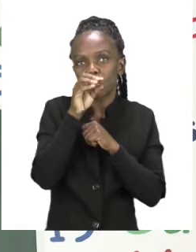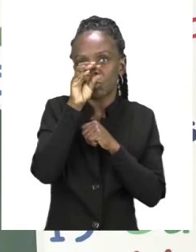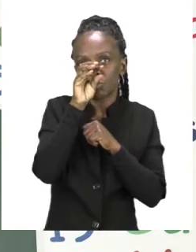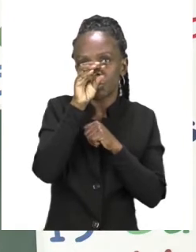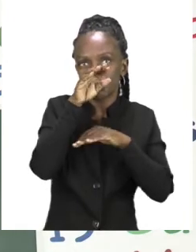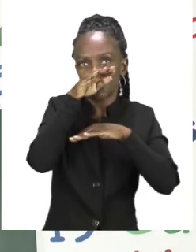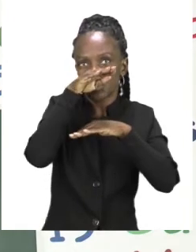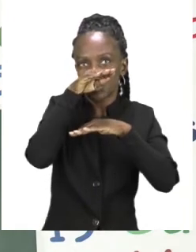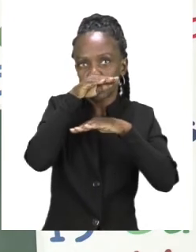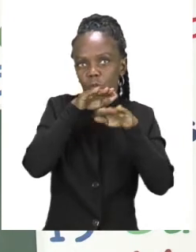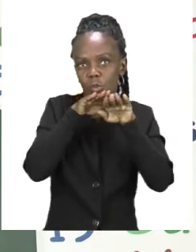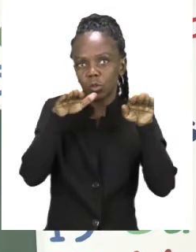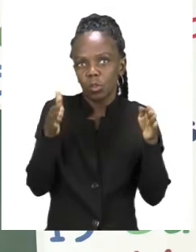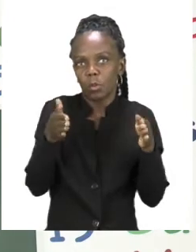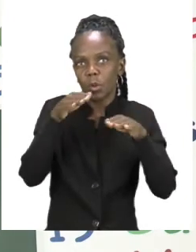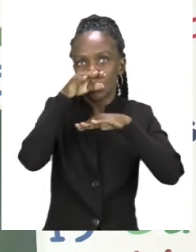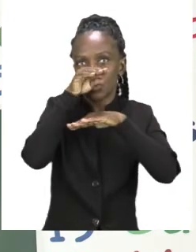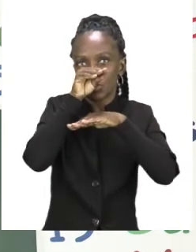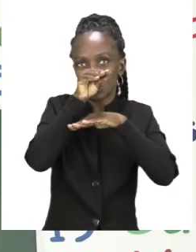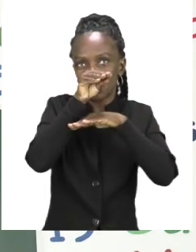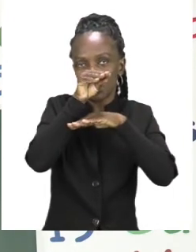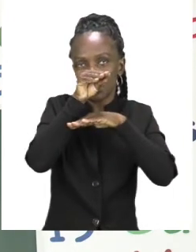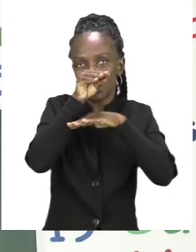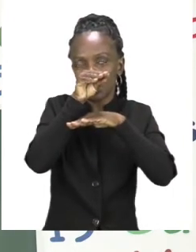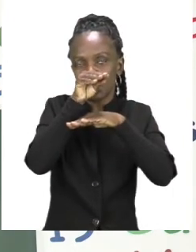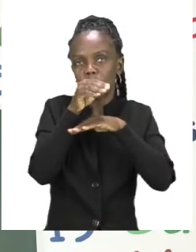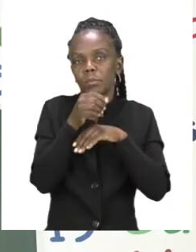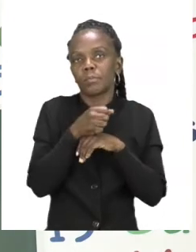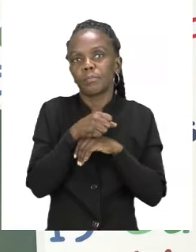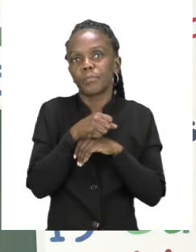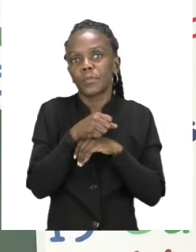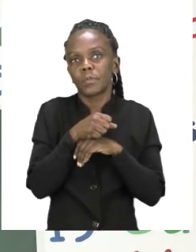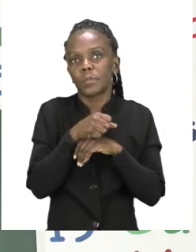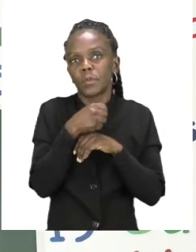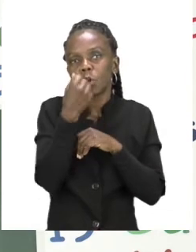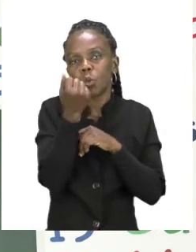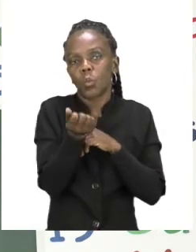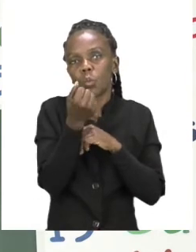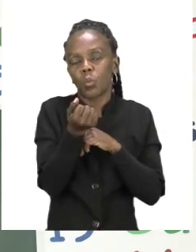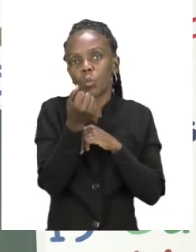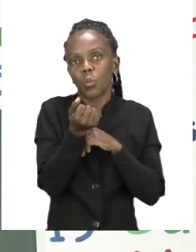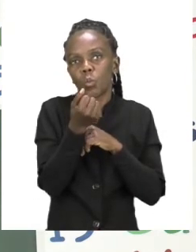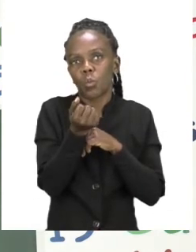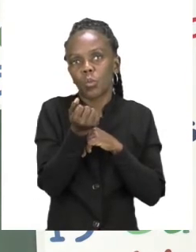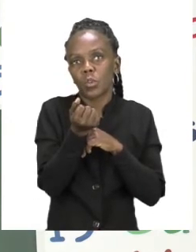table, then I have said that the orange ball is above the